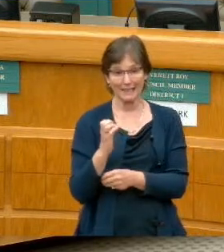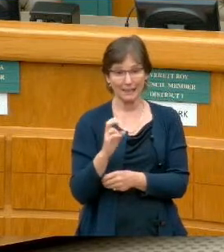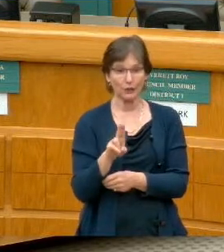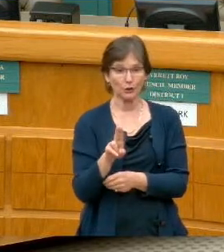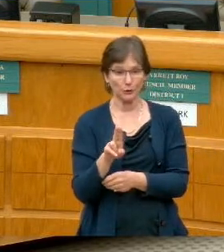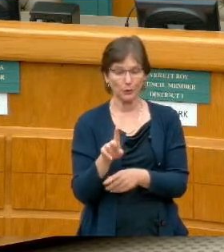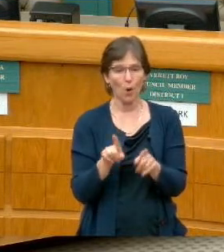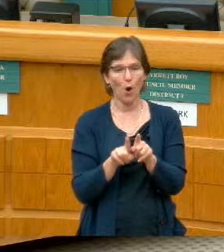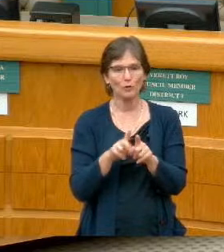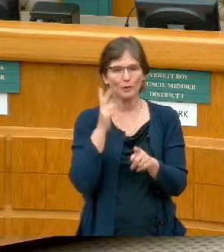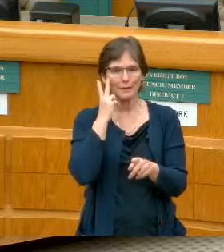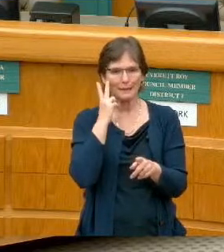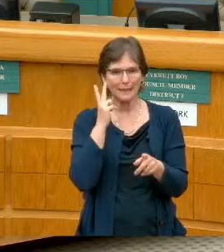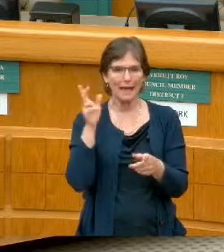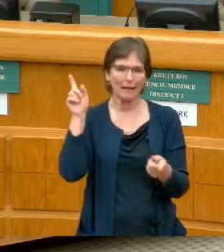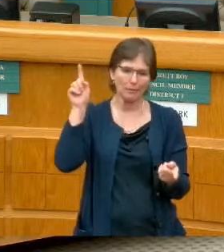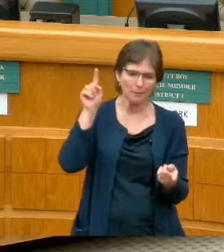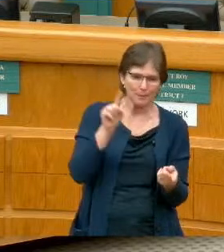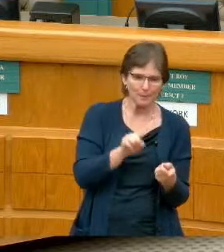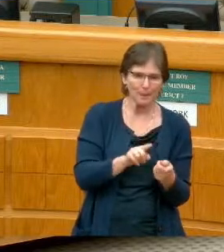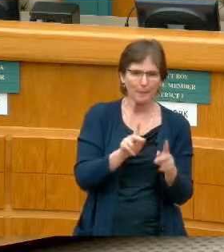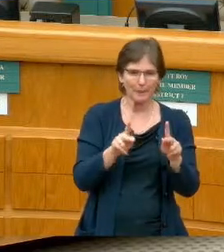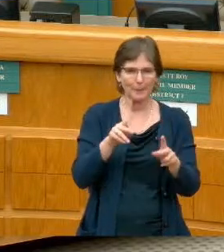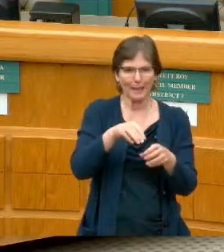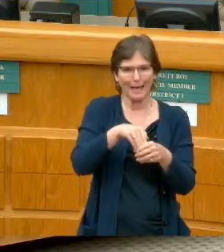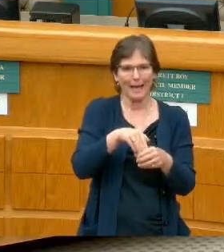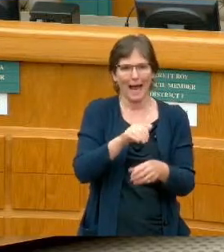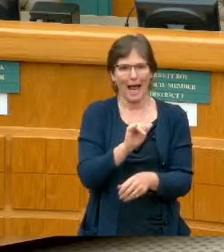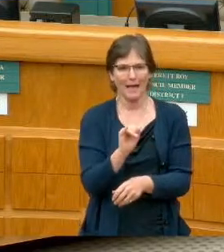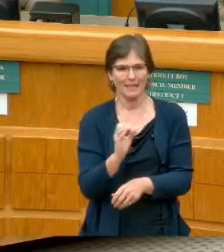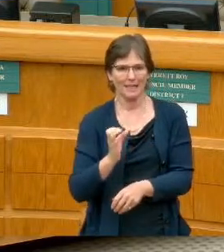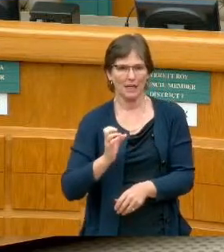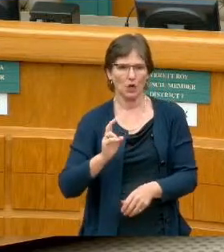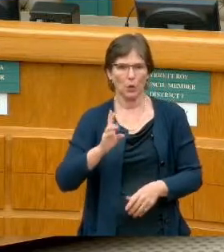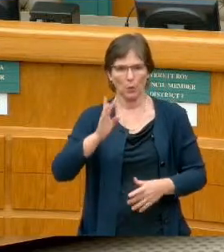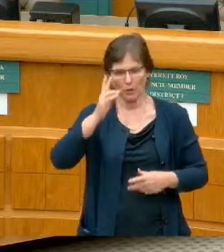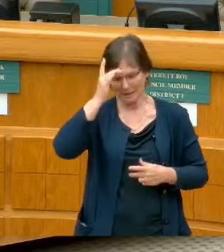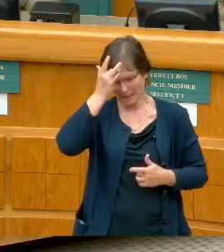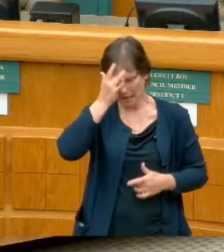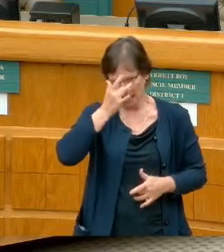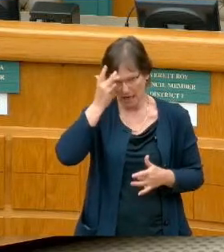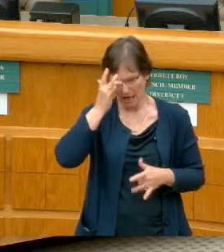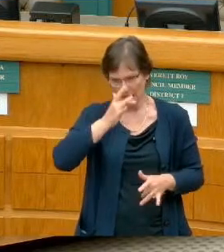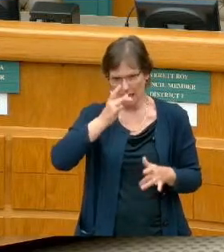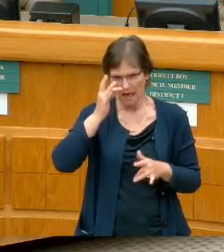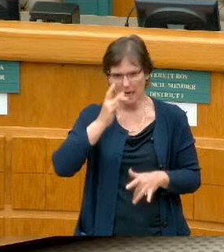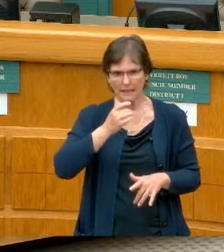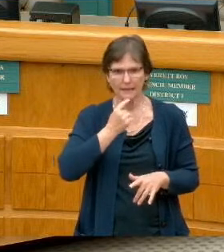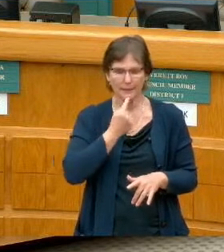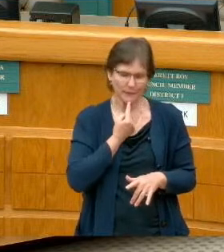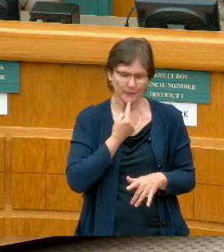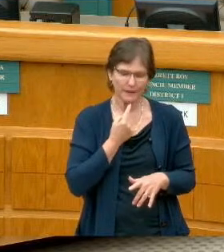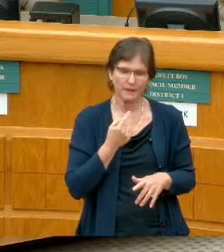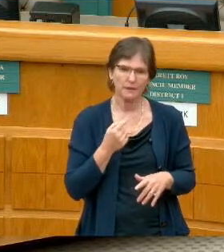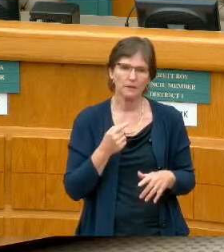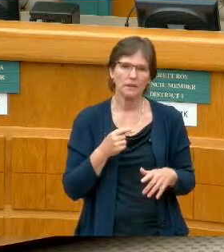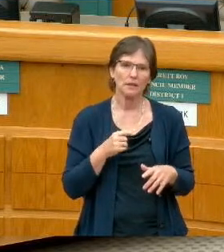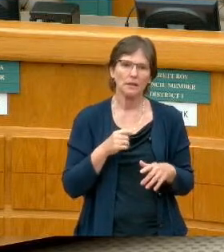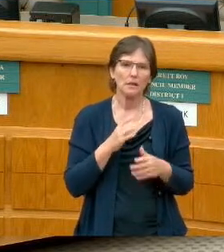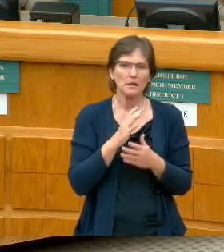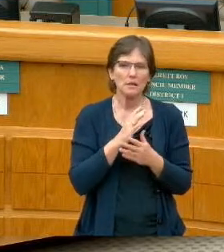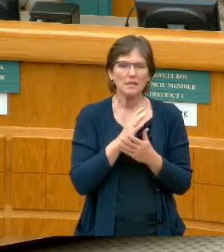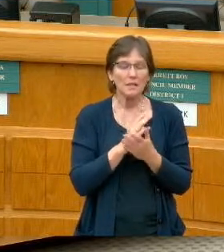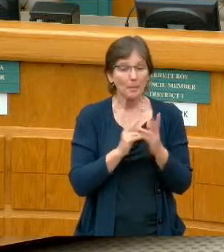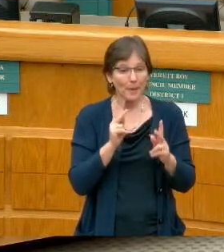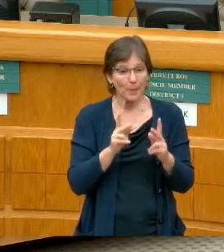the numbers are trending downward, and we have 31. We do know that for ICU patients, some patients you will lose